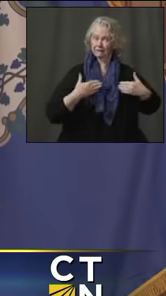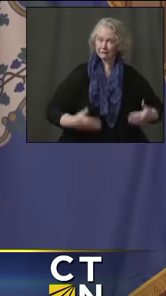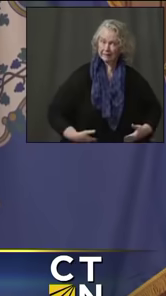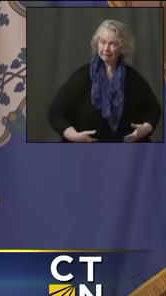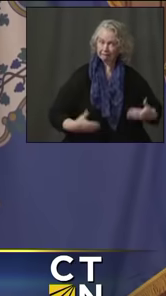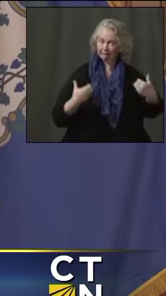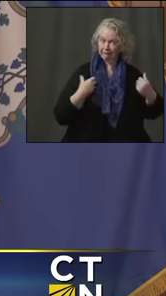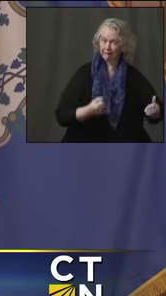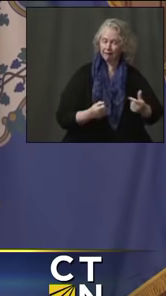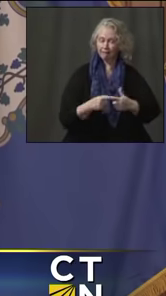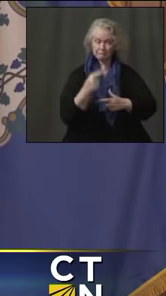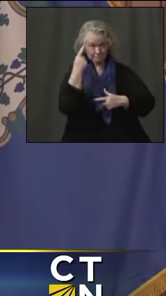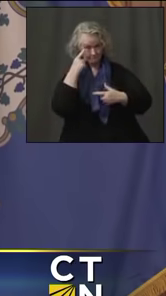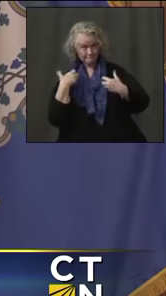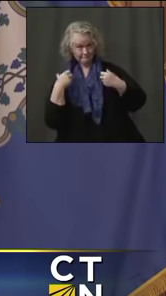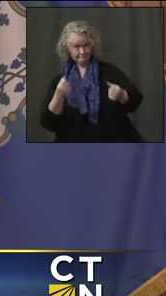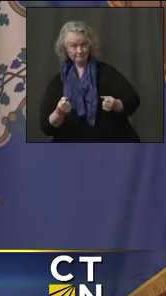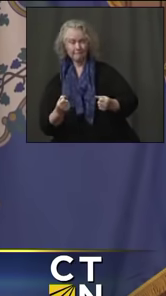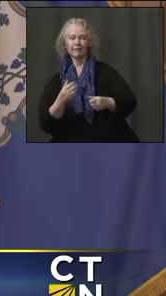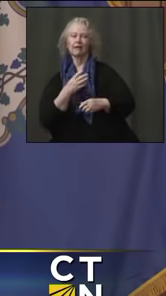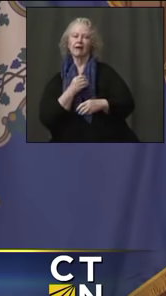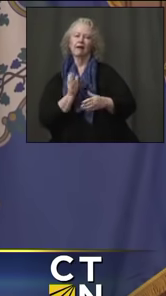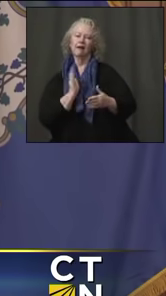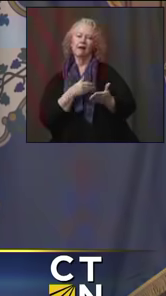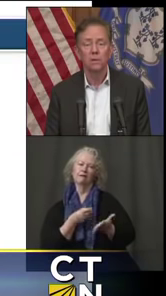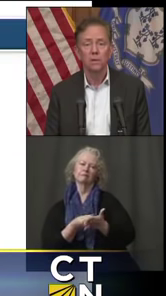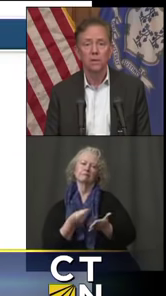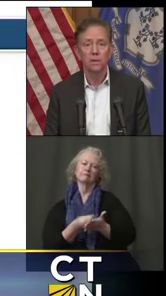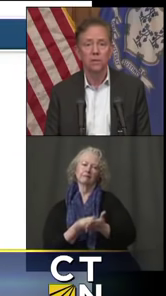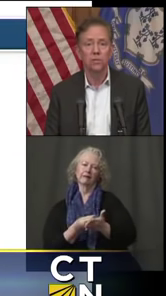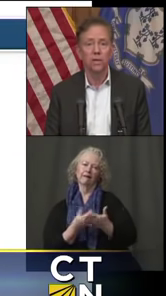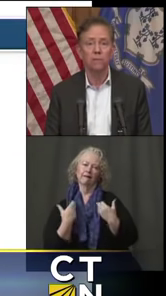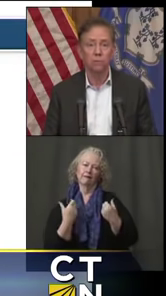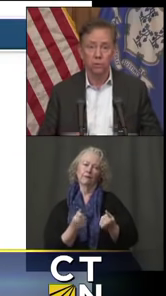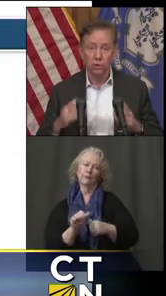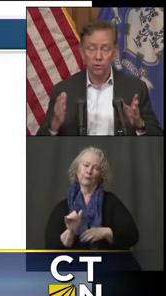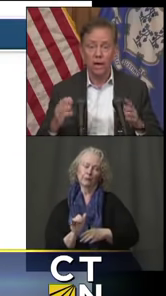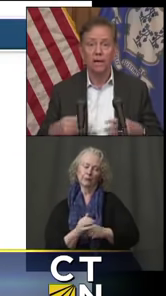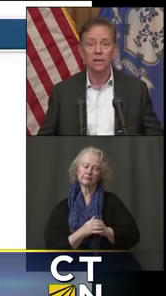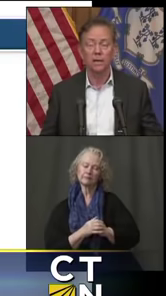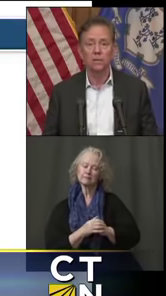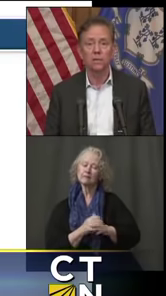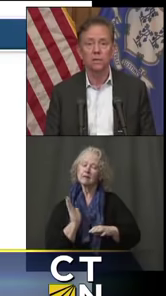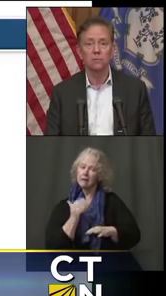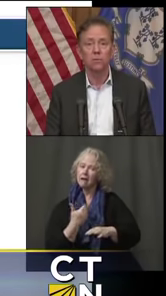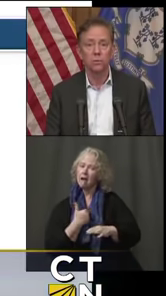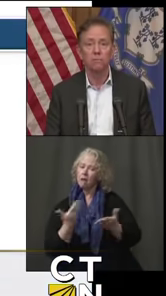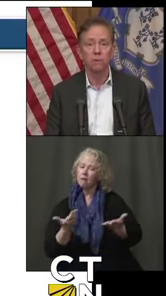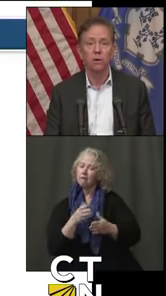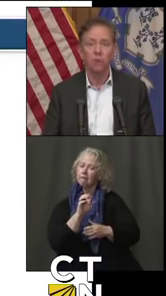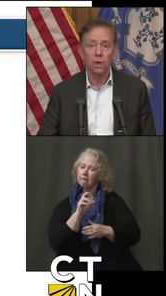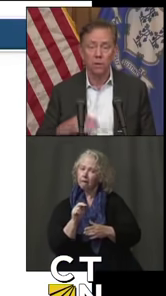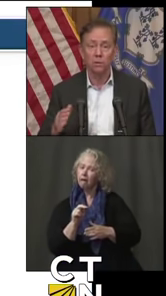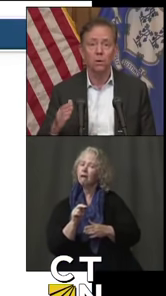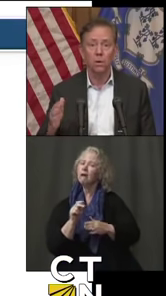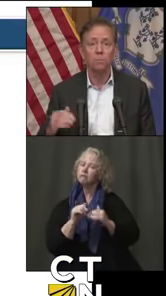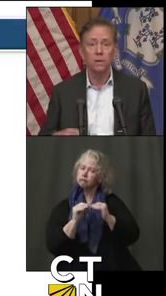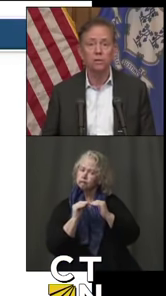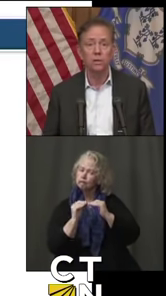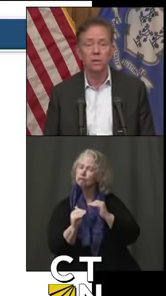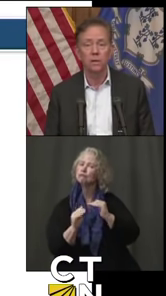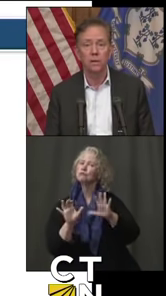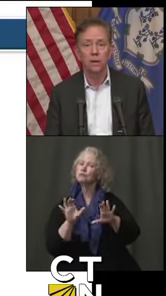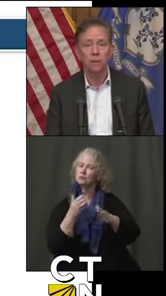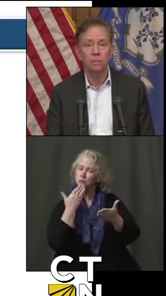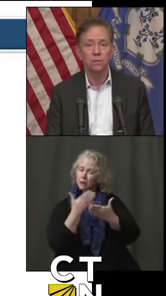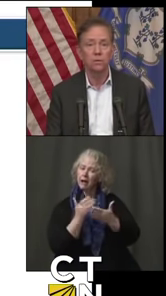health, and it's also tough on our fiscal health. The state was on track and doing very well on